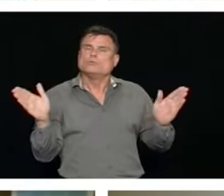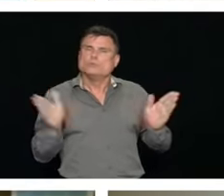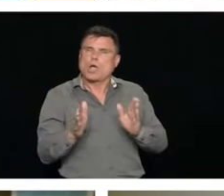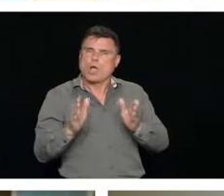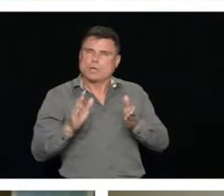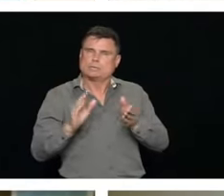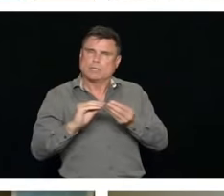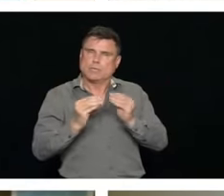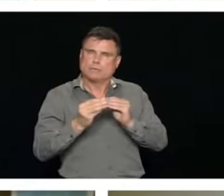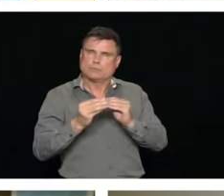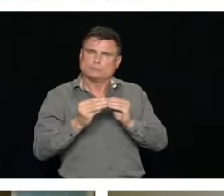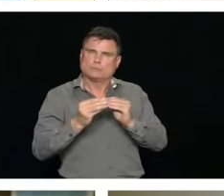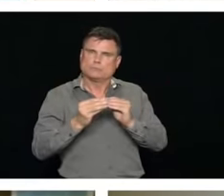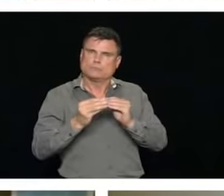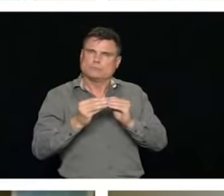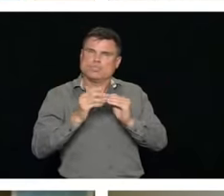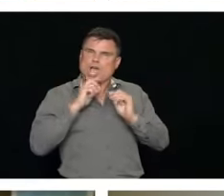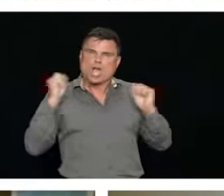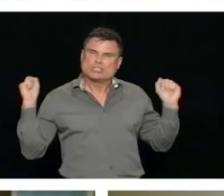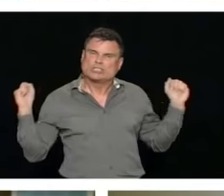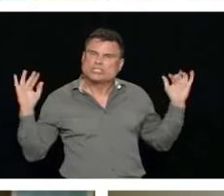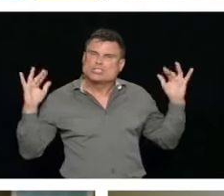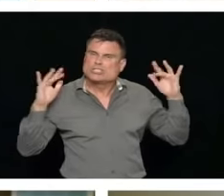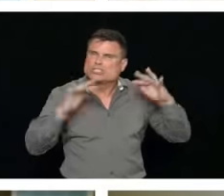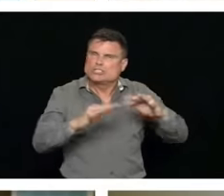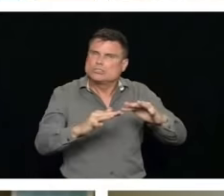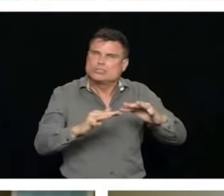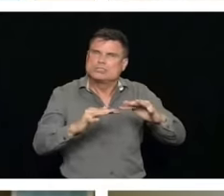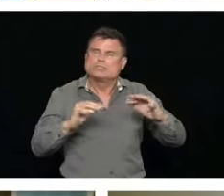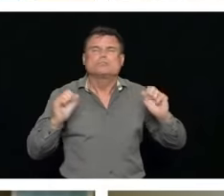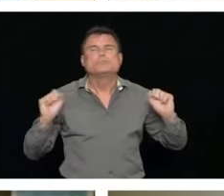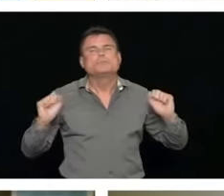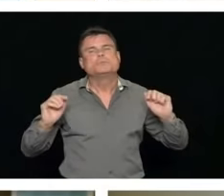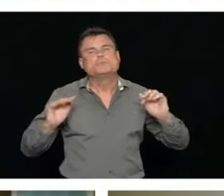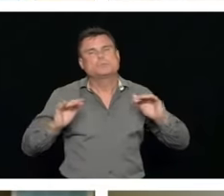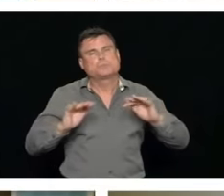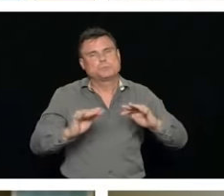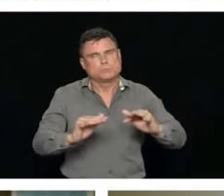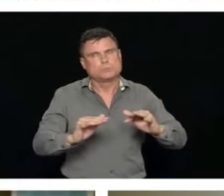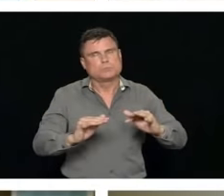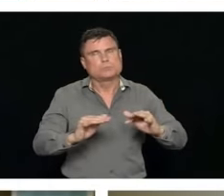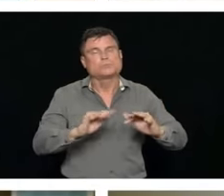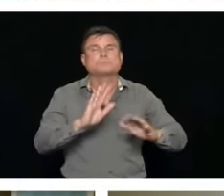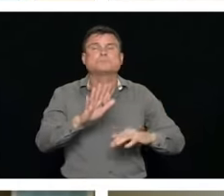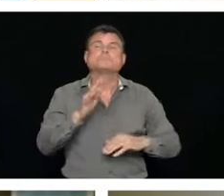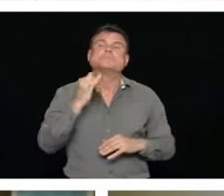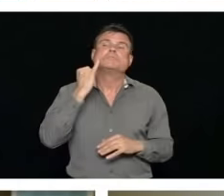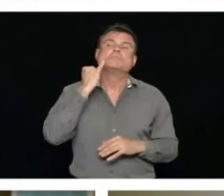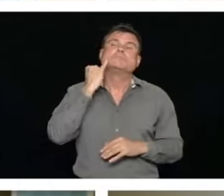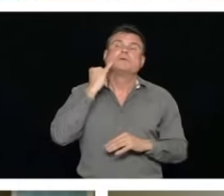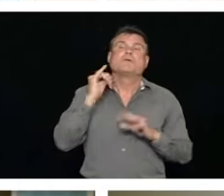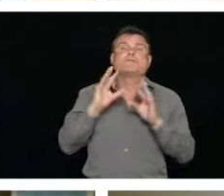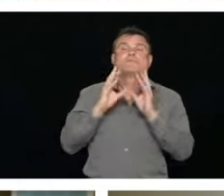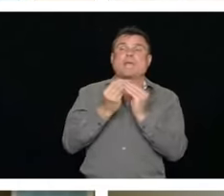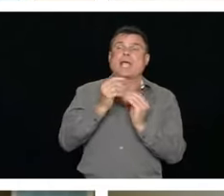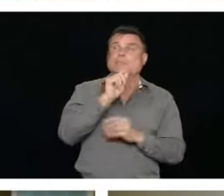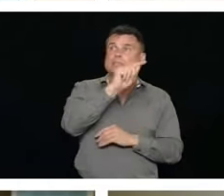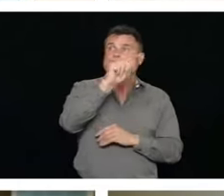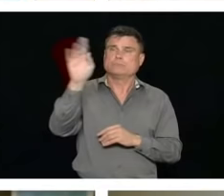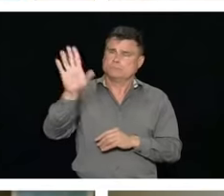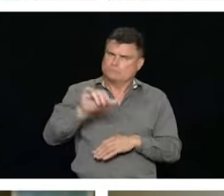and ensure that there are opportunities for children to wash their hands and for adults who are around the